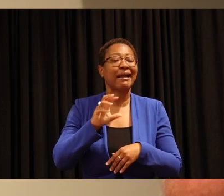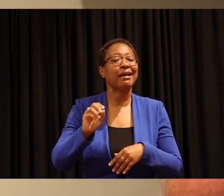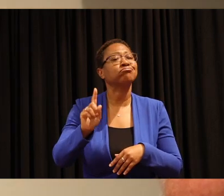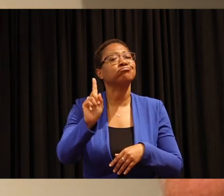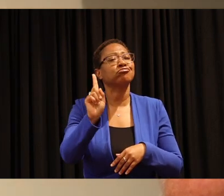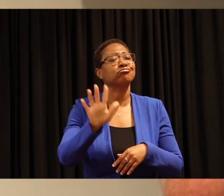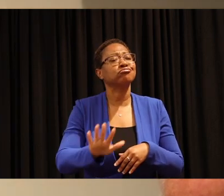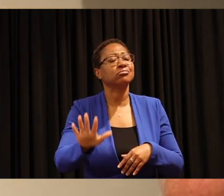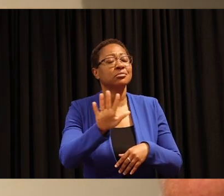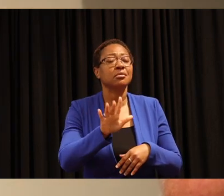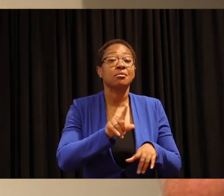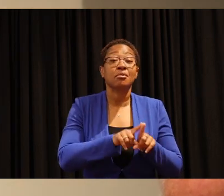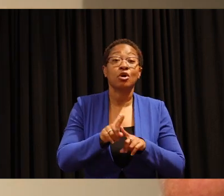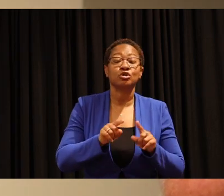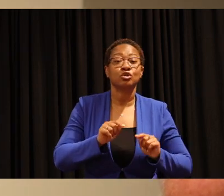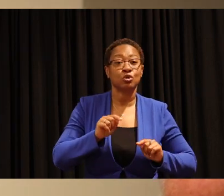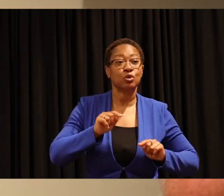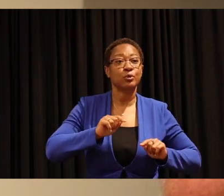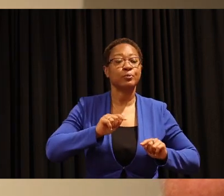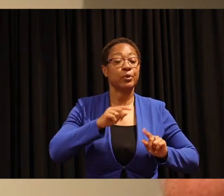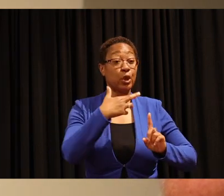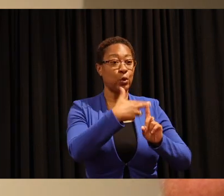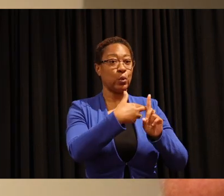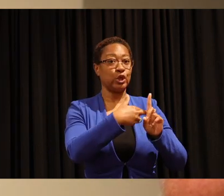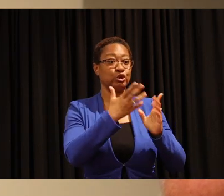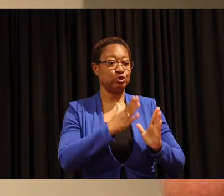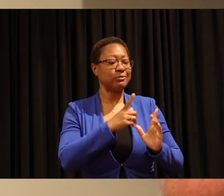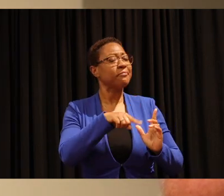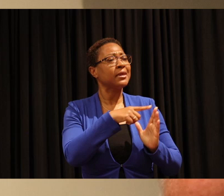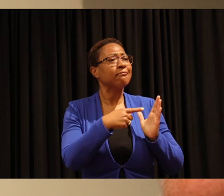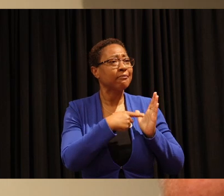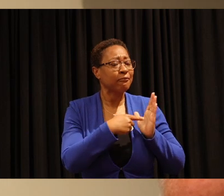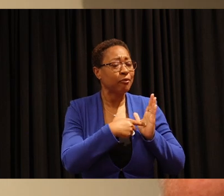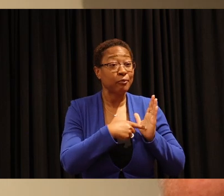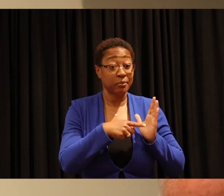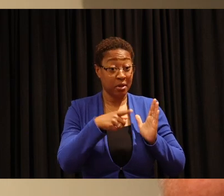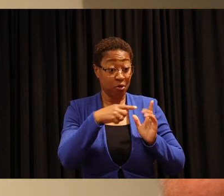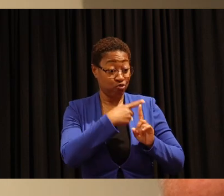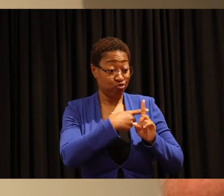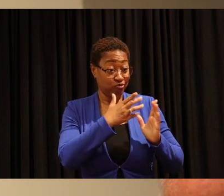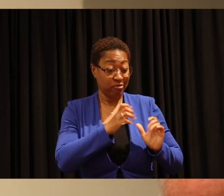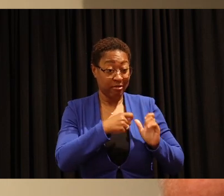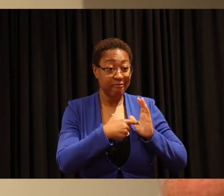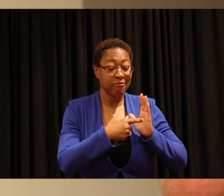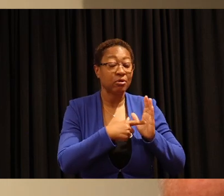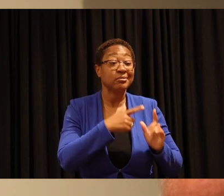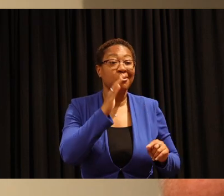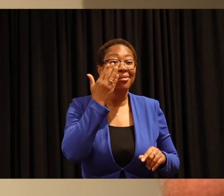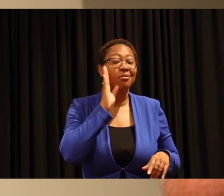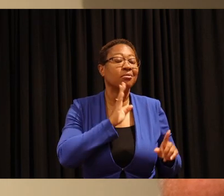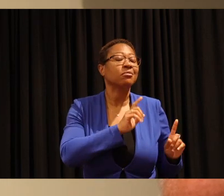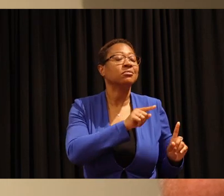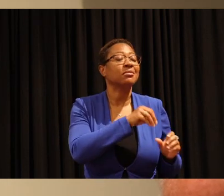geography, is we're also going upstream to renter affordability. When it comes to renter affordability, Blacks in